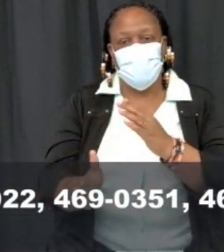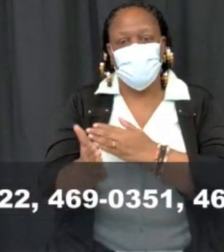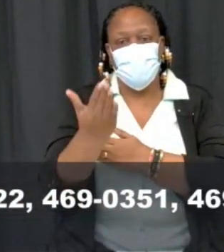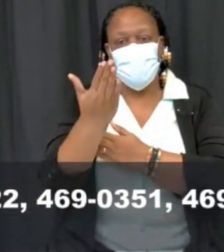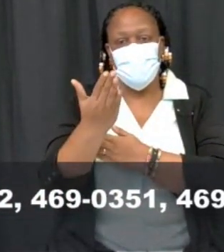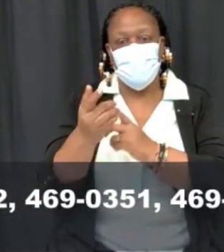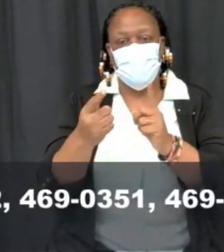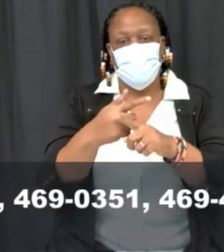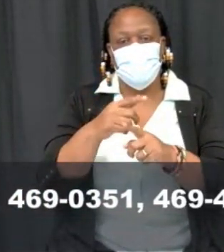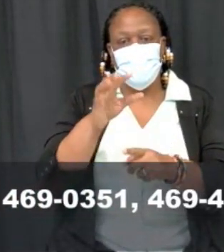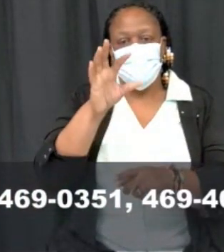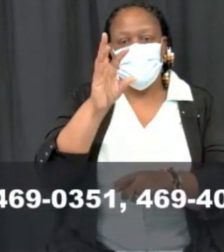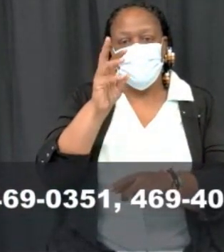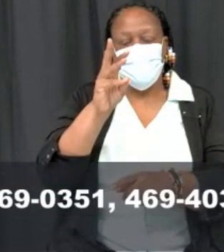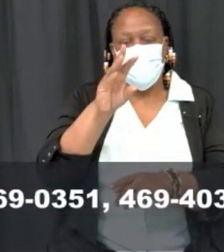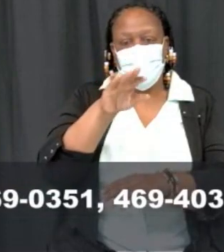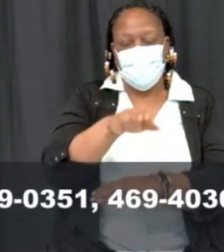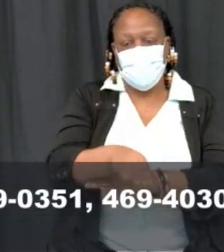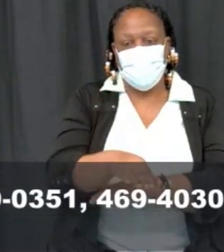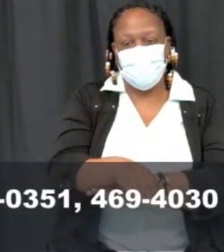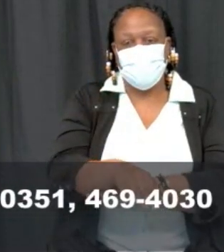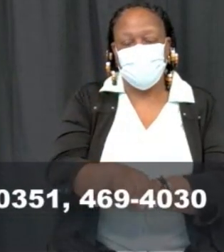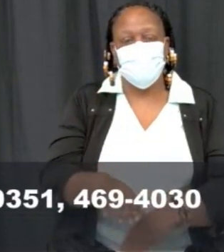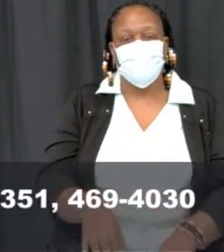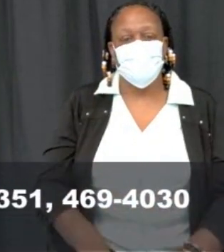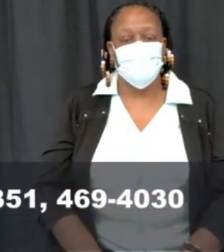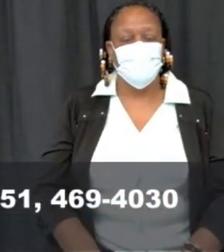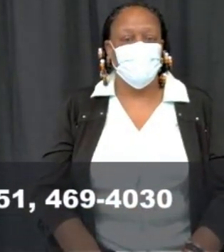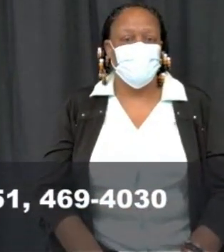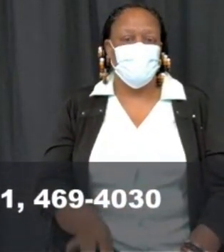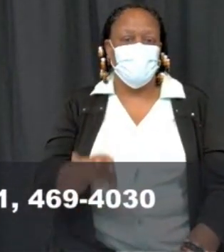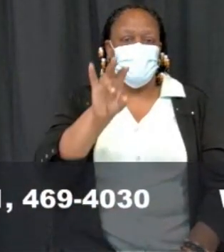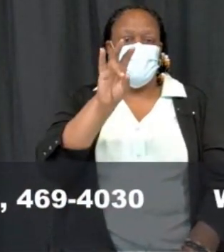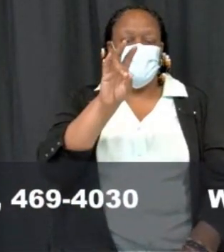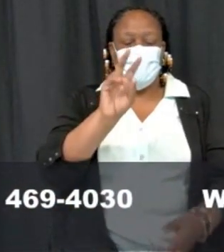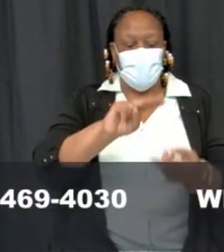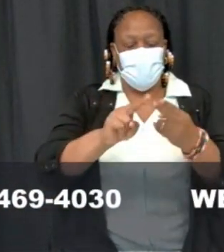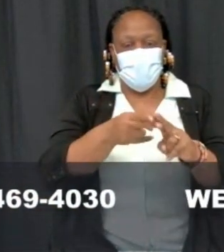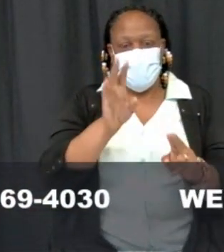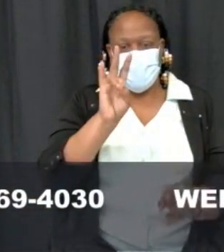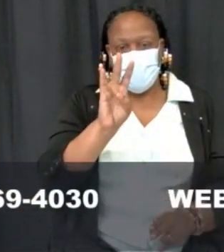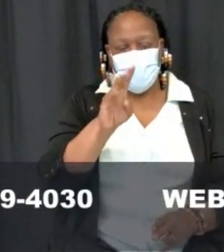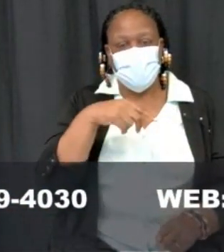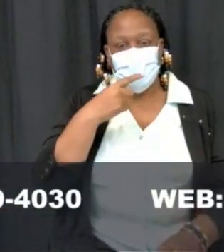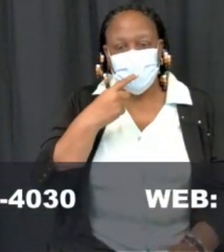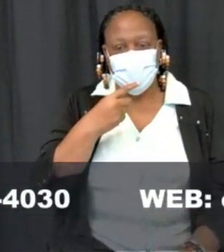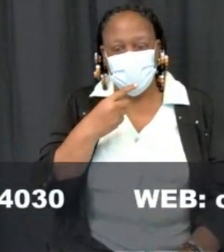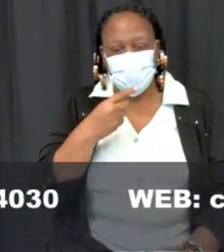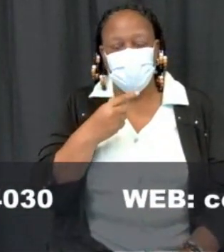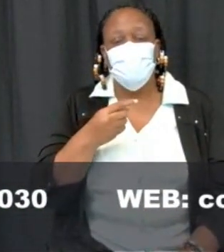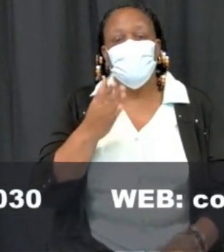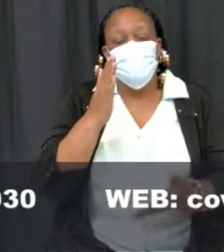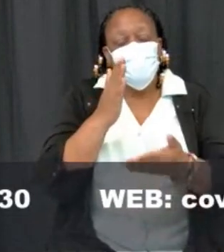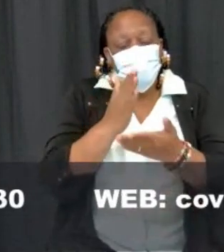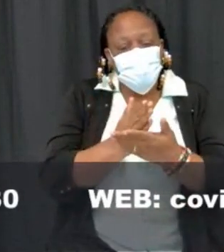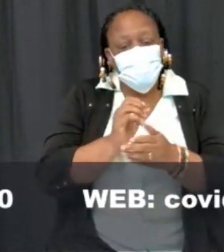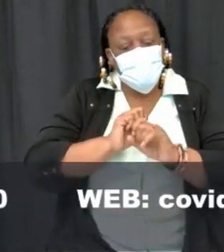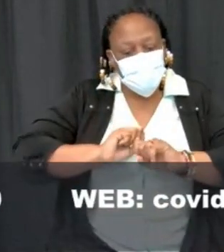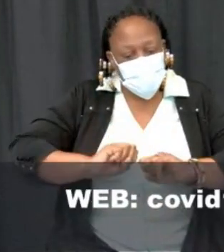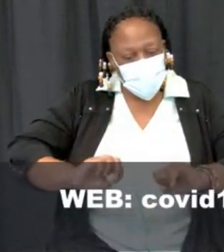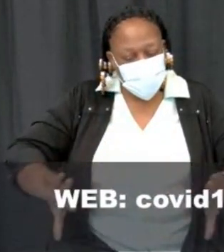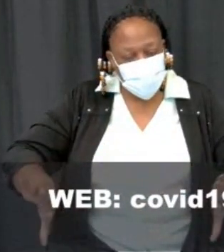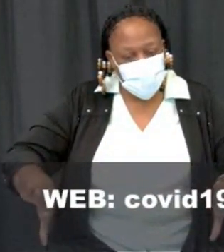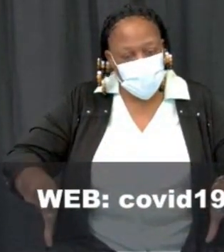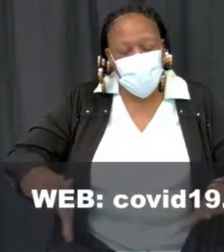p.m. Regulation 7 states as follows: to prevent the spread of the novel coronavirus,